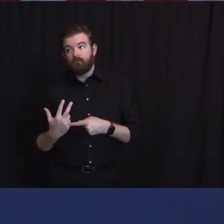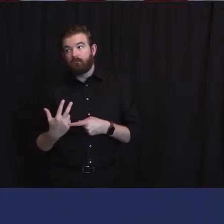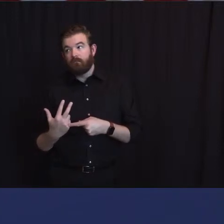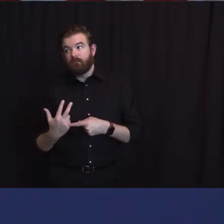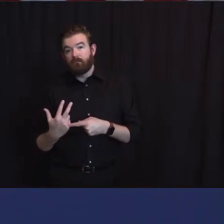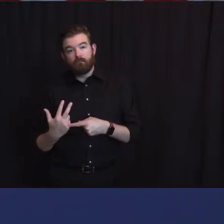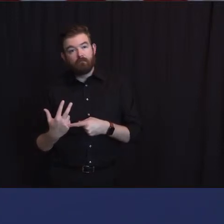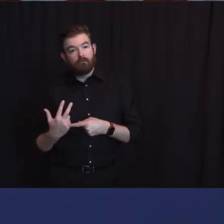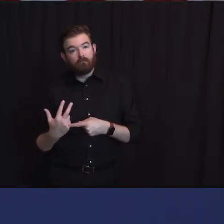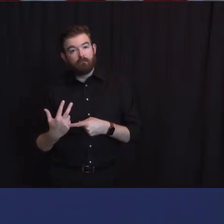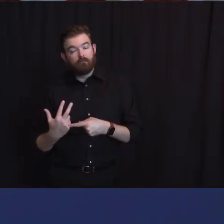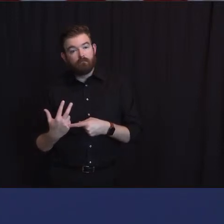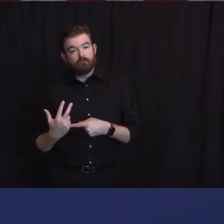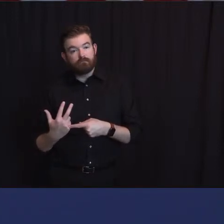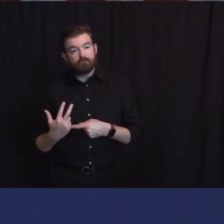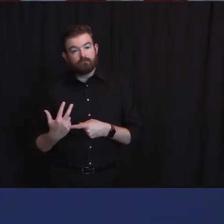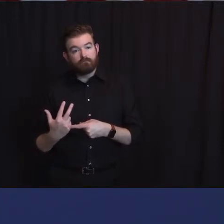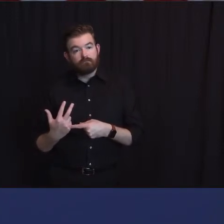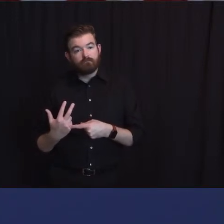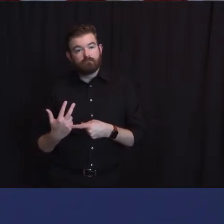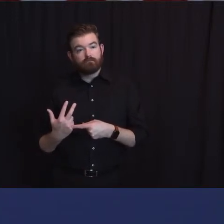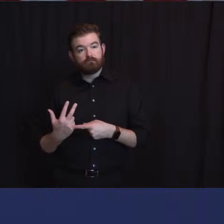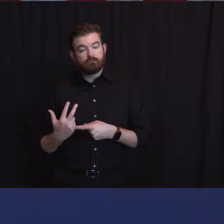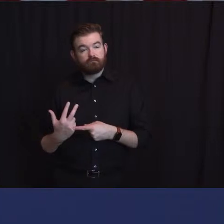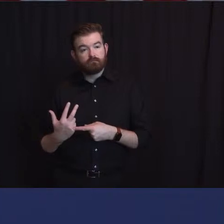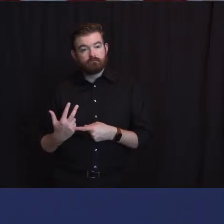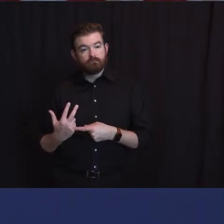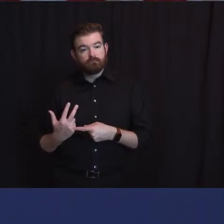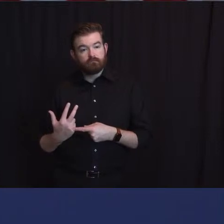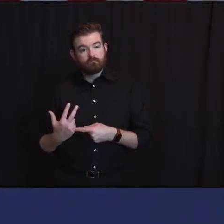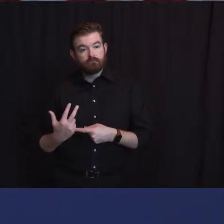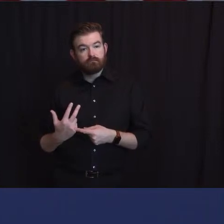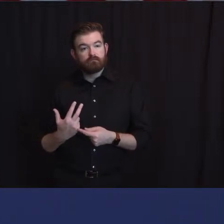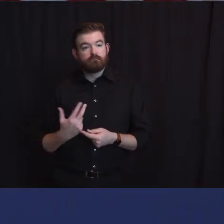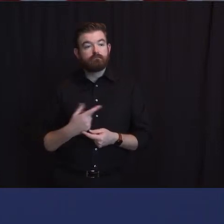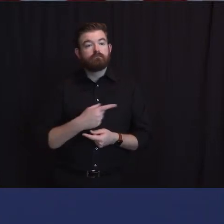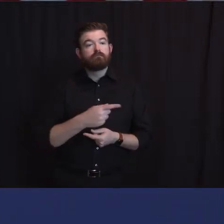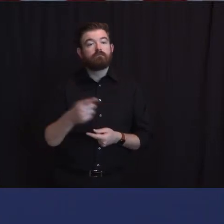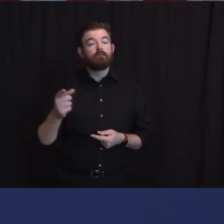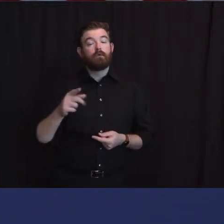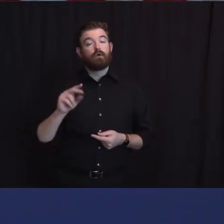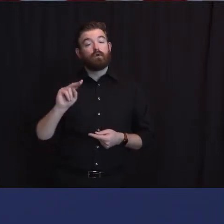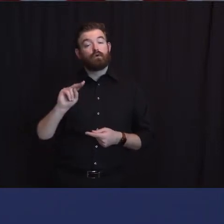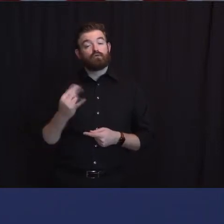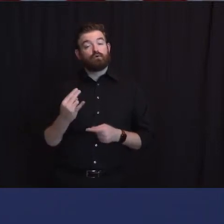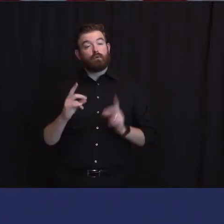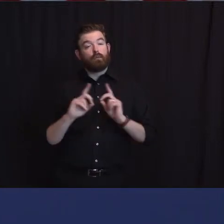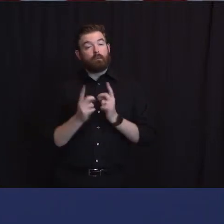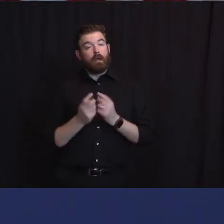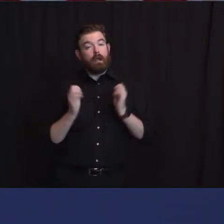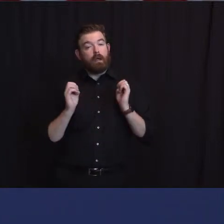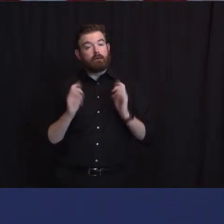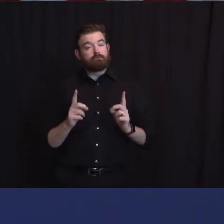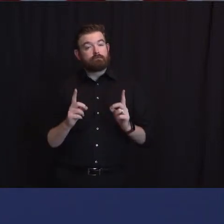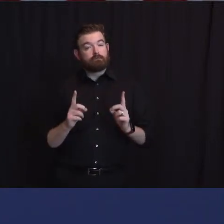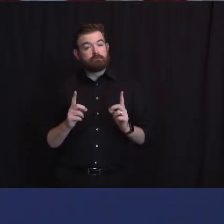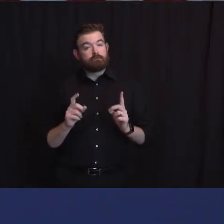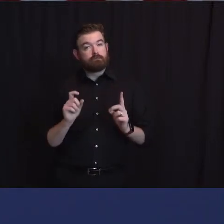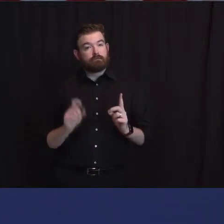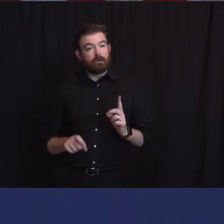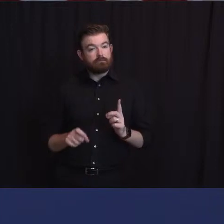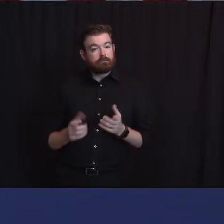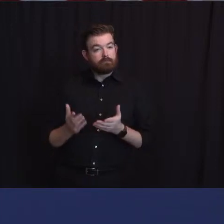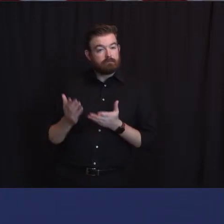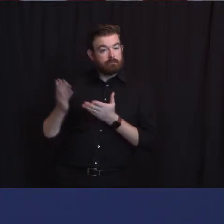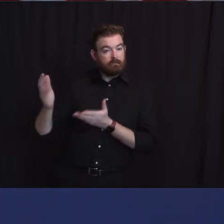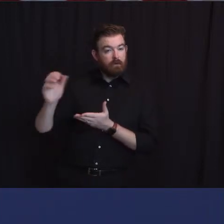remaining 1/3 of their allocations, the New Jersey Department of Education must submit an ARP-ESSER